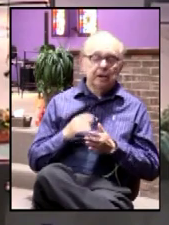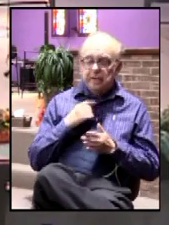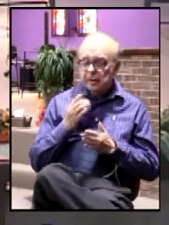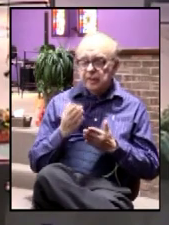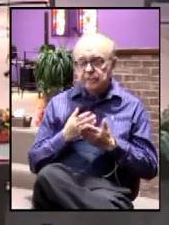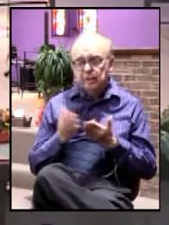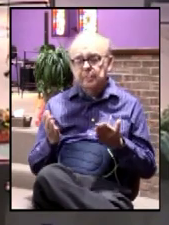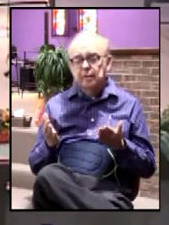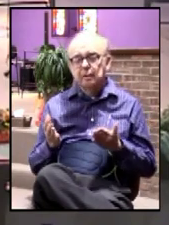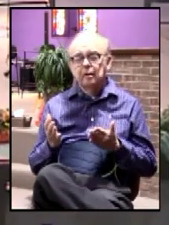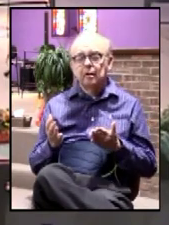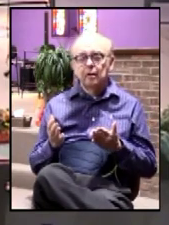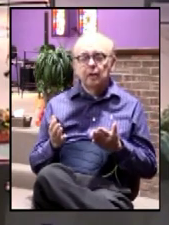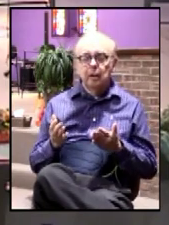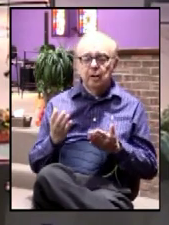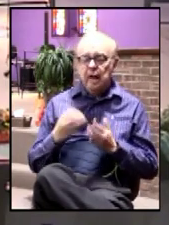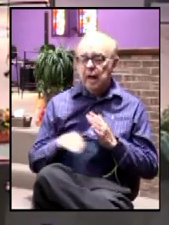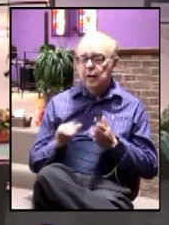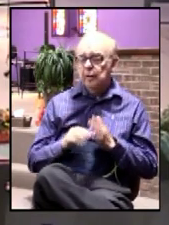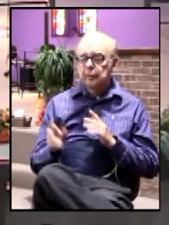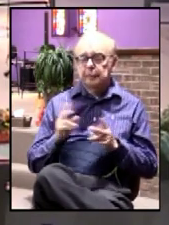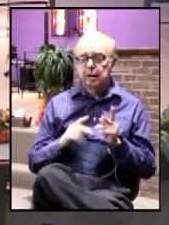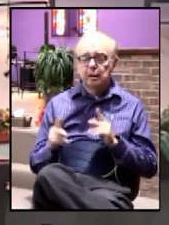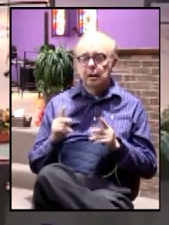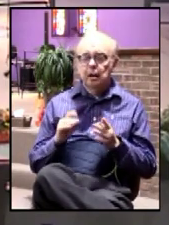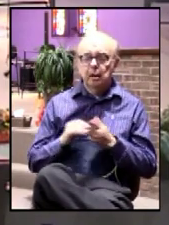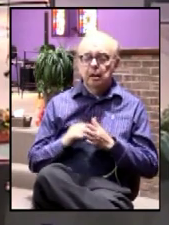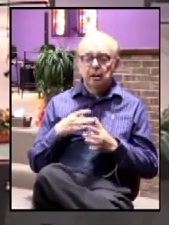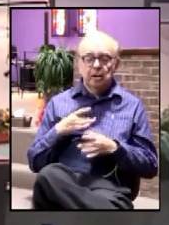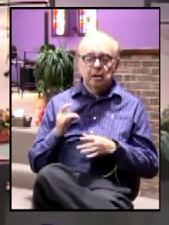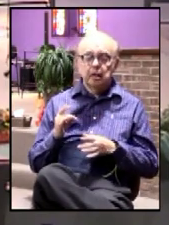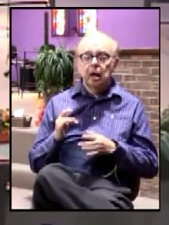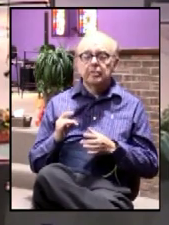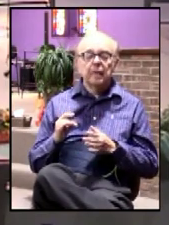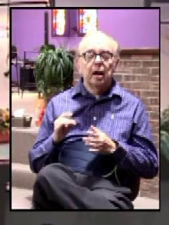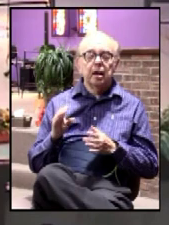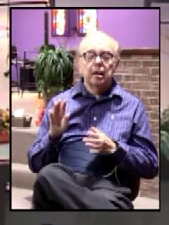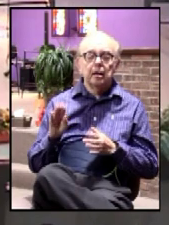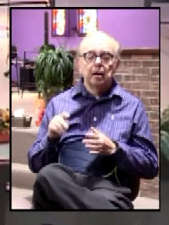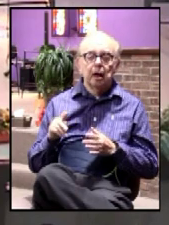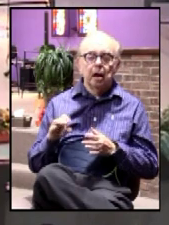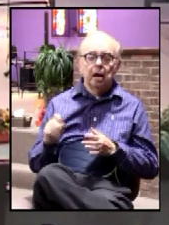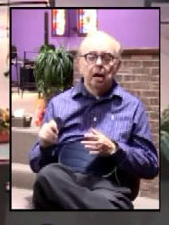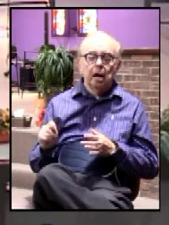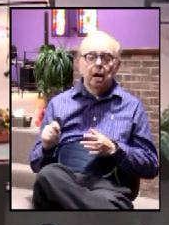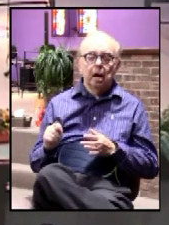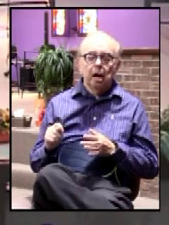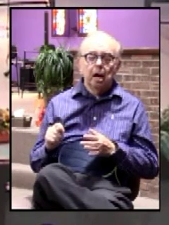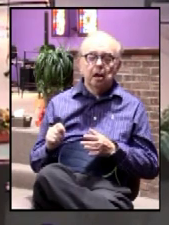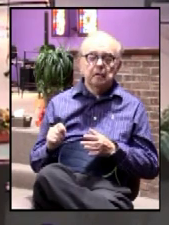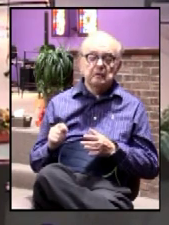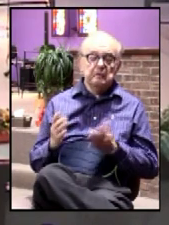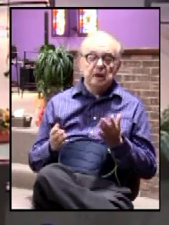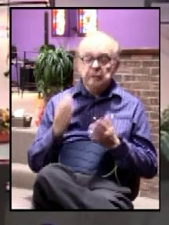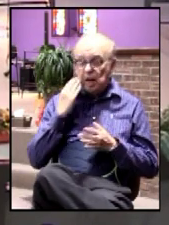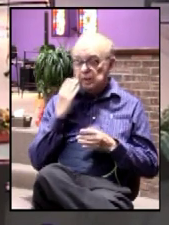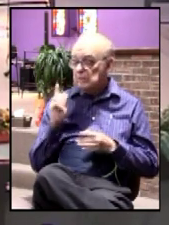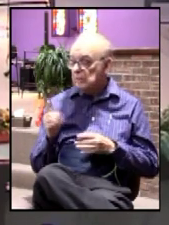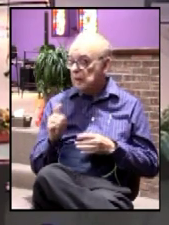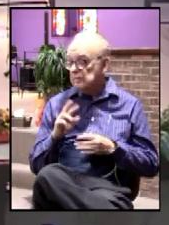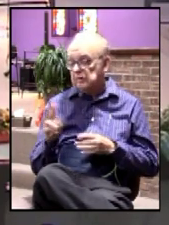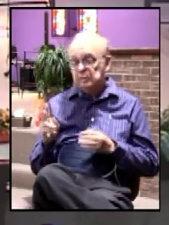But let me say something to you. Out of the 45 to 50 people that may have liked my post, I probably only know 1 or 2